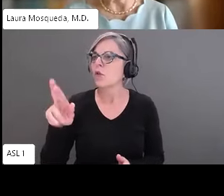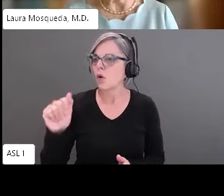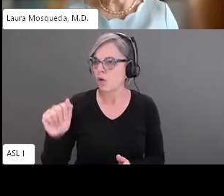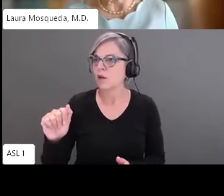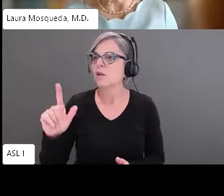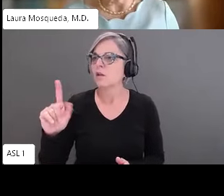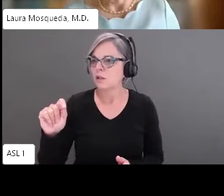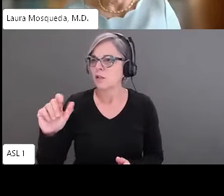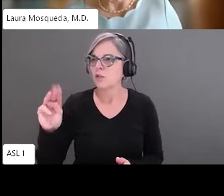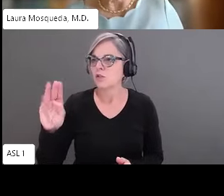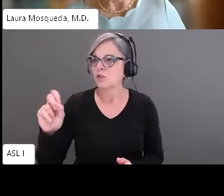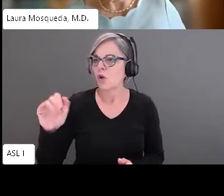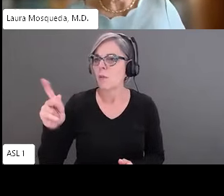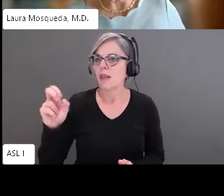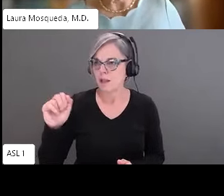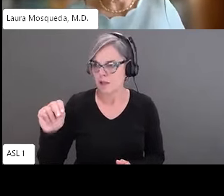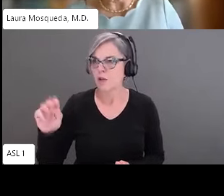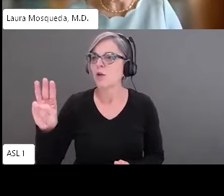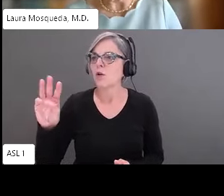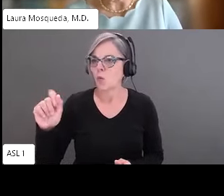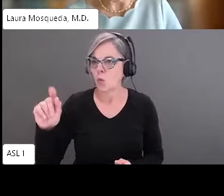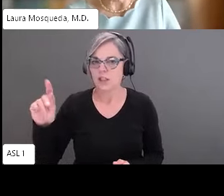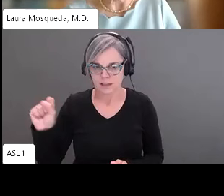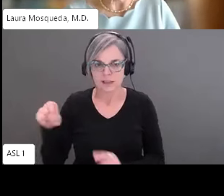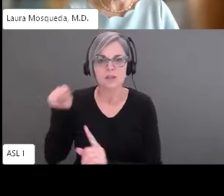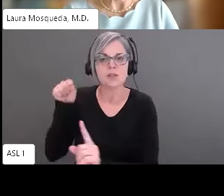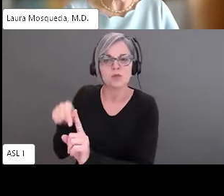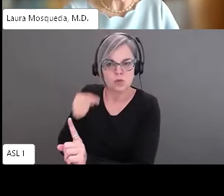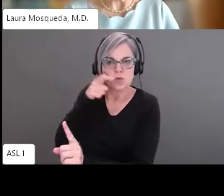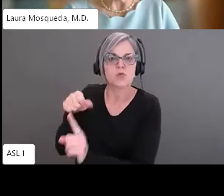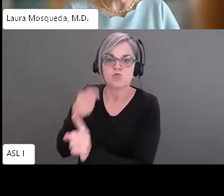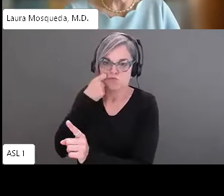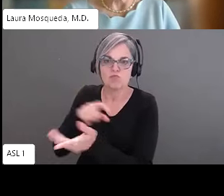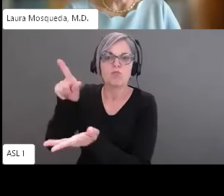with aging parents. And I look forward to reading that book.